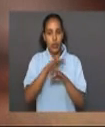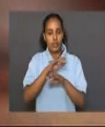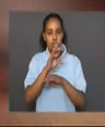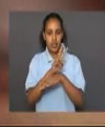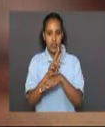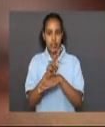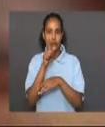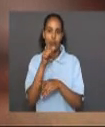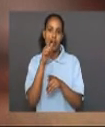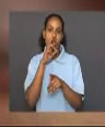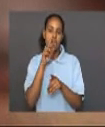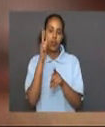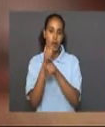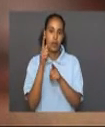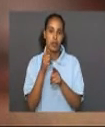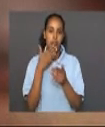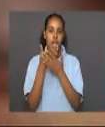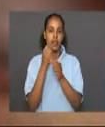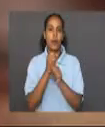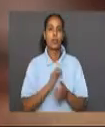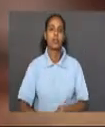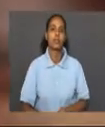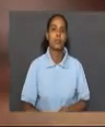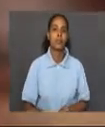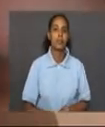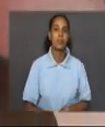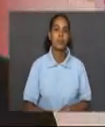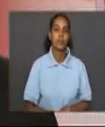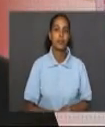screen, you are correct. Great work.